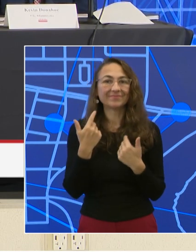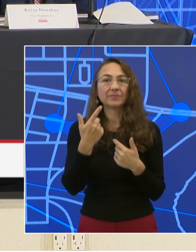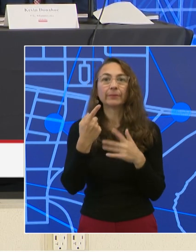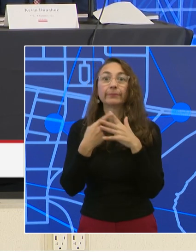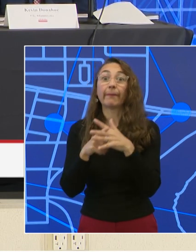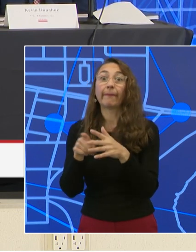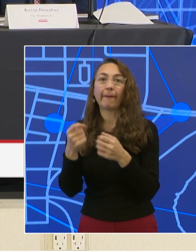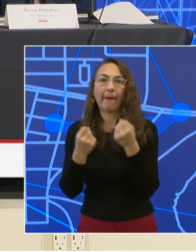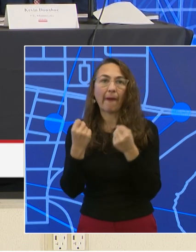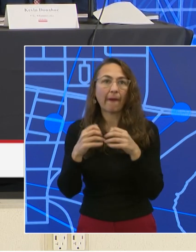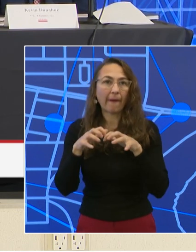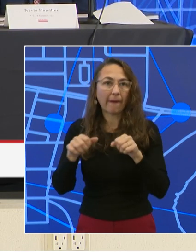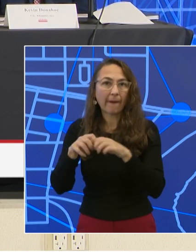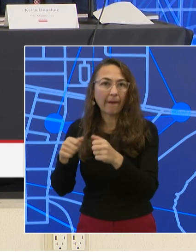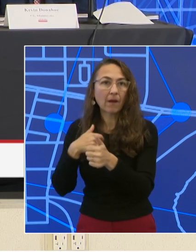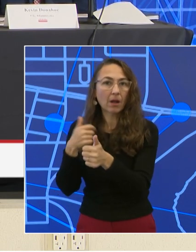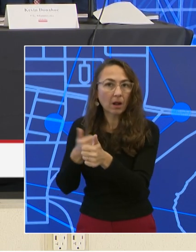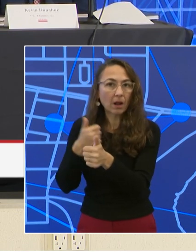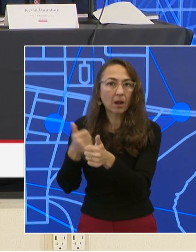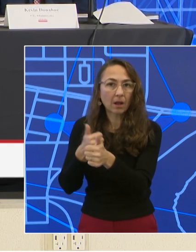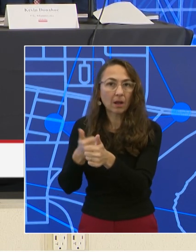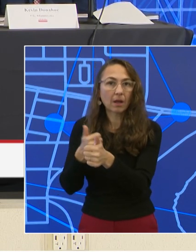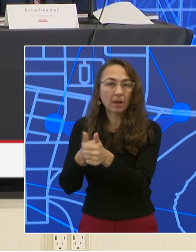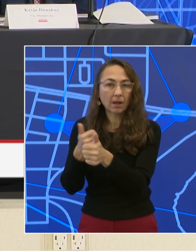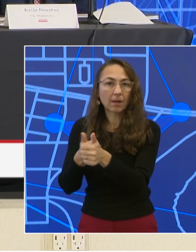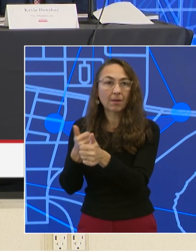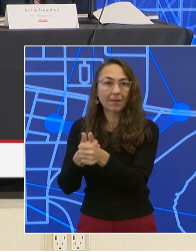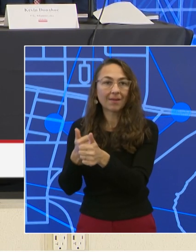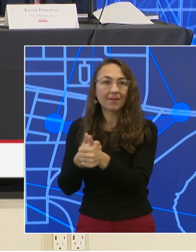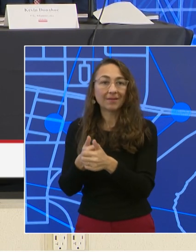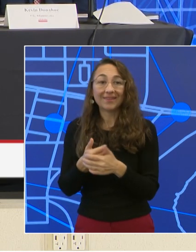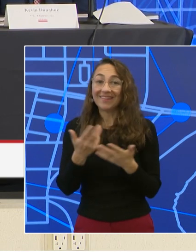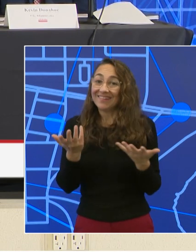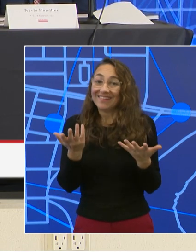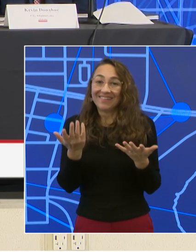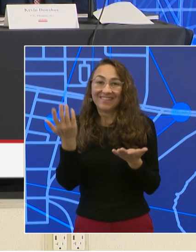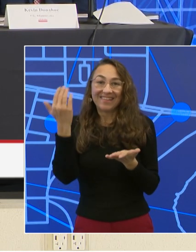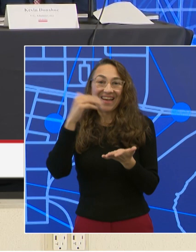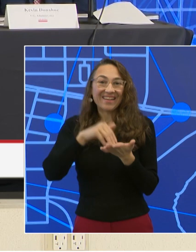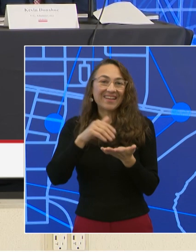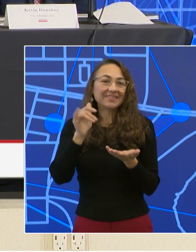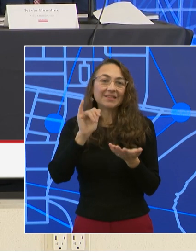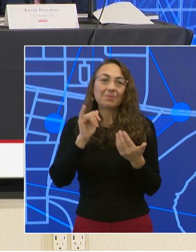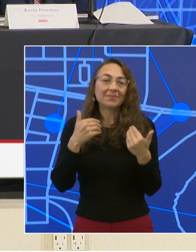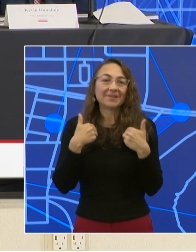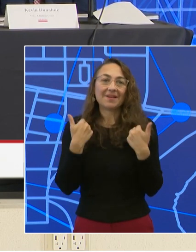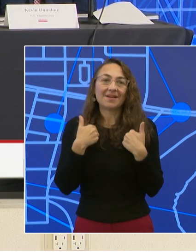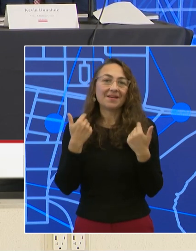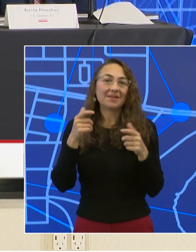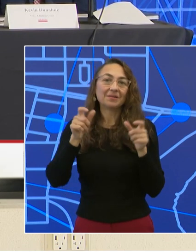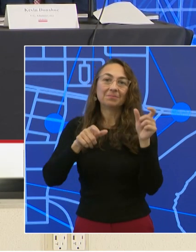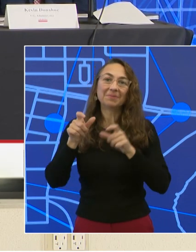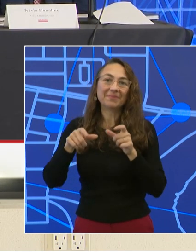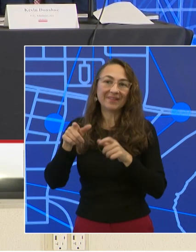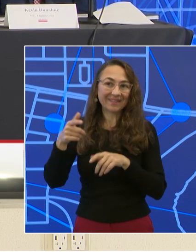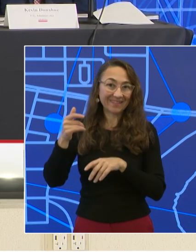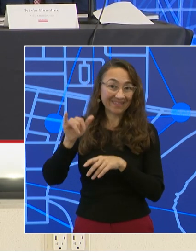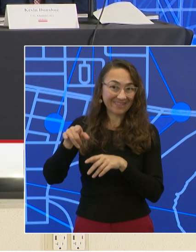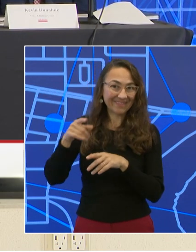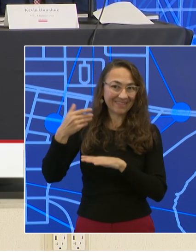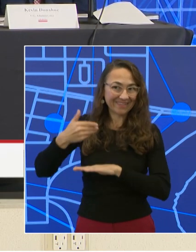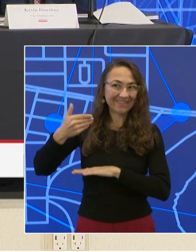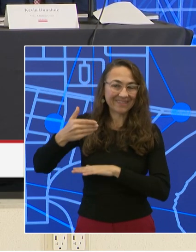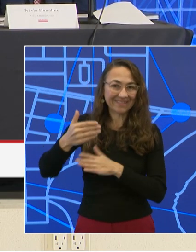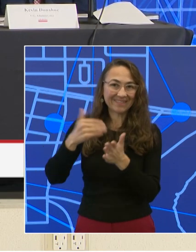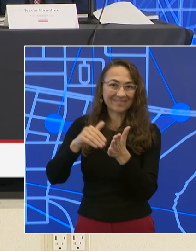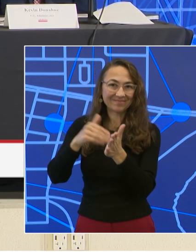individuals. And I say that about juveniles, again, it's some of the same repeat offenders. And we are working very closely with the